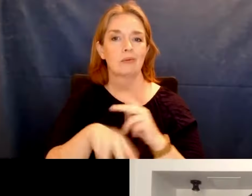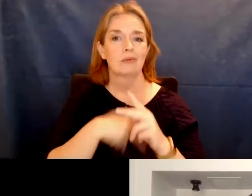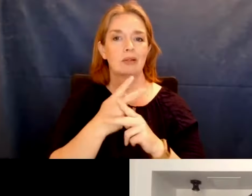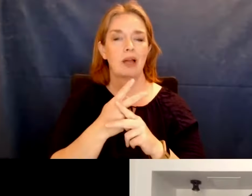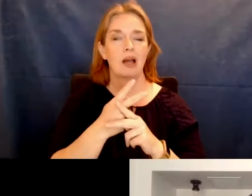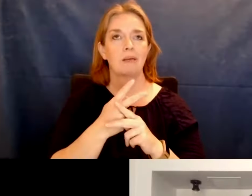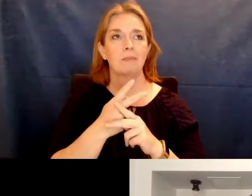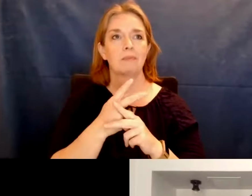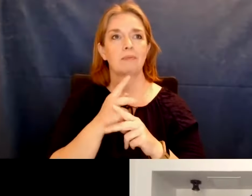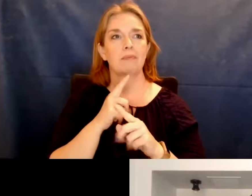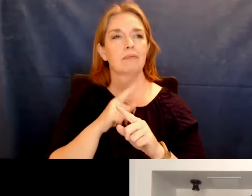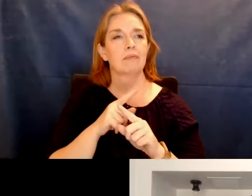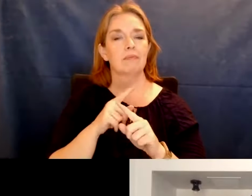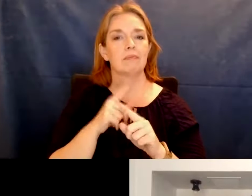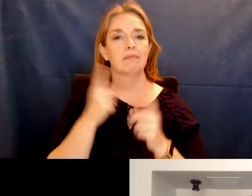stumbled upon